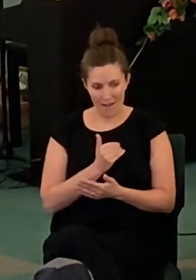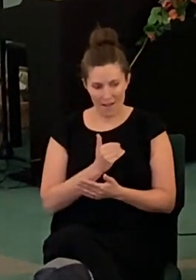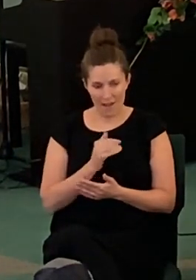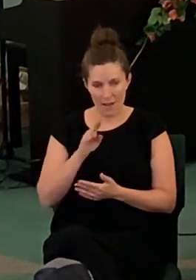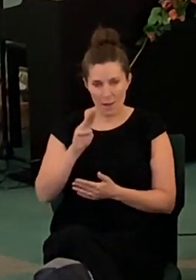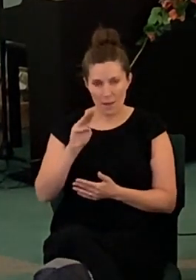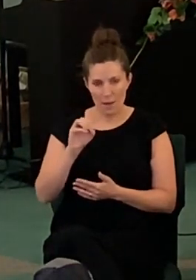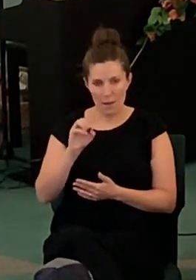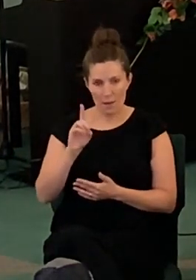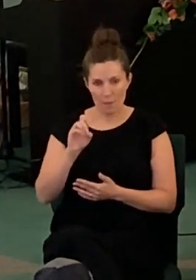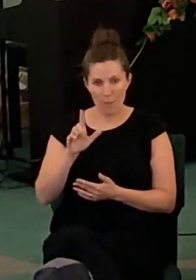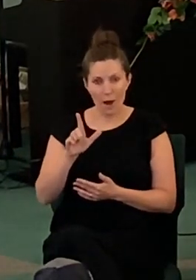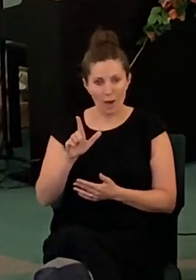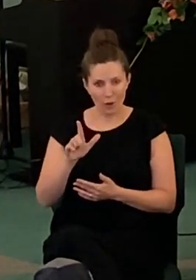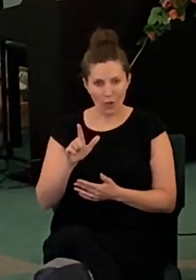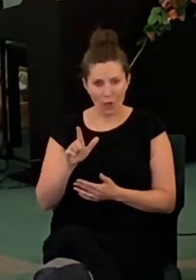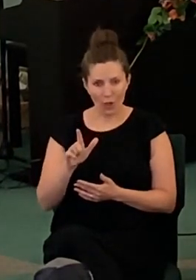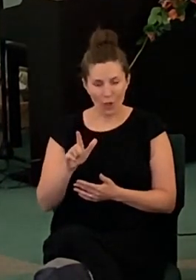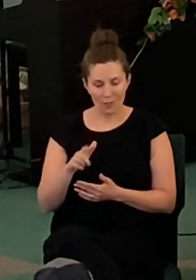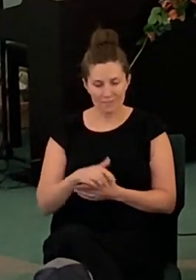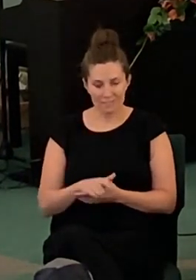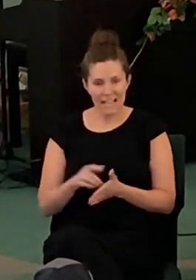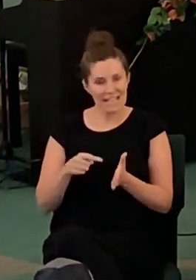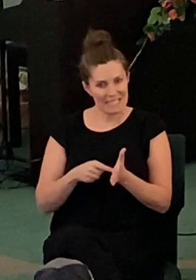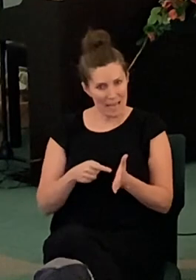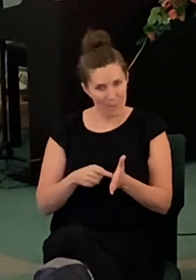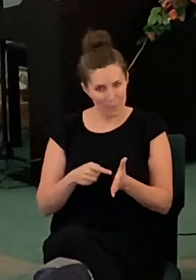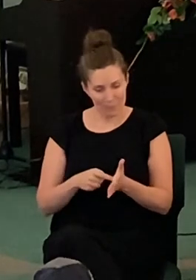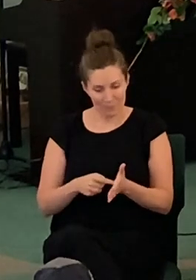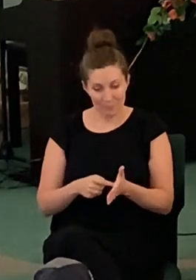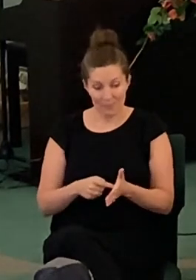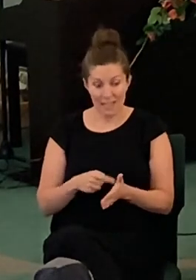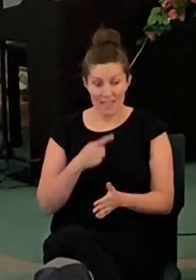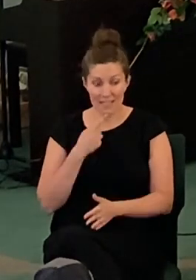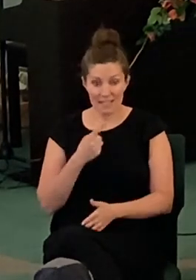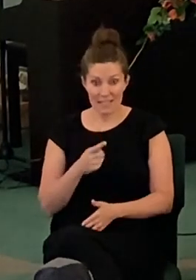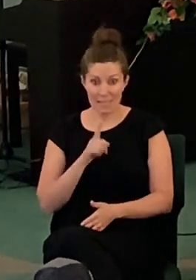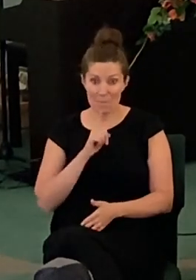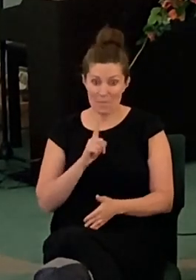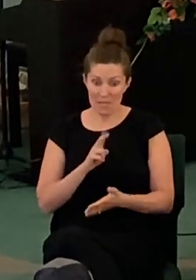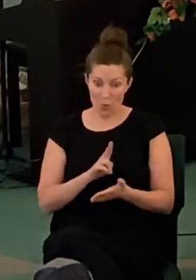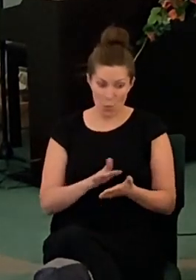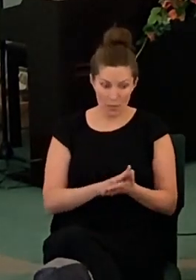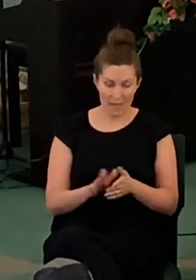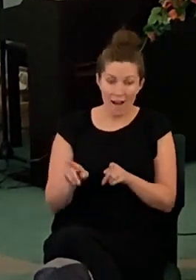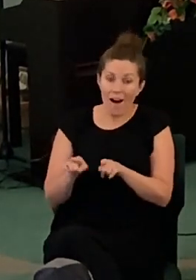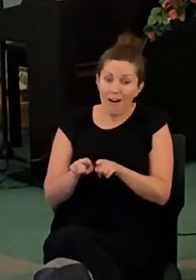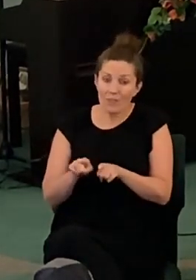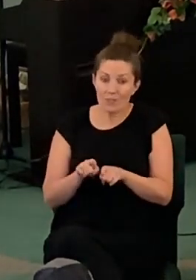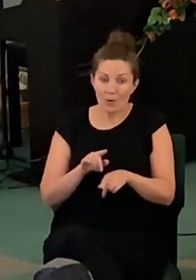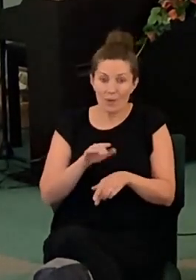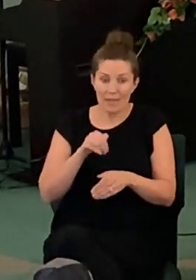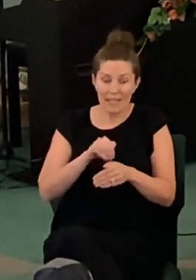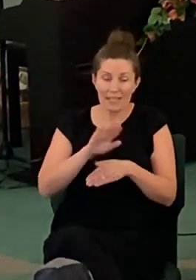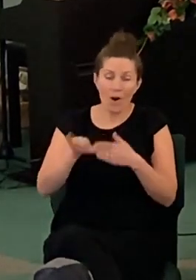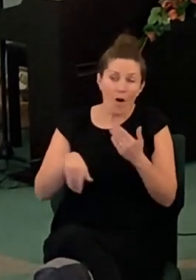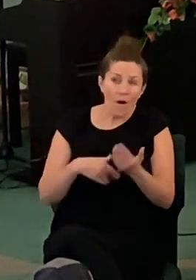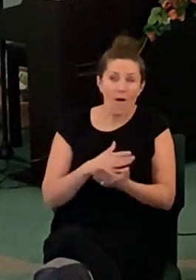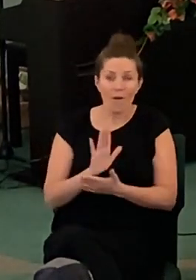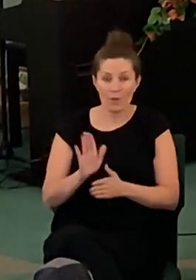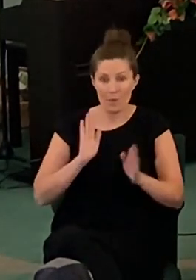us the manner here. He says, be holy yourselves also in all your